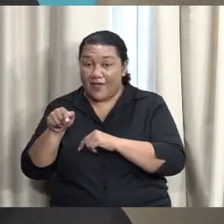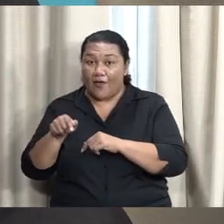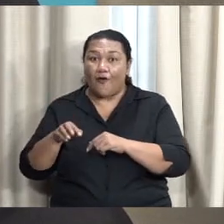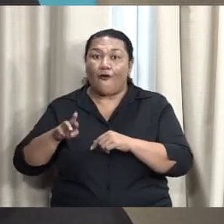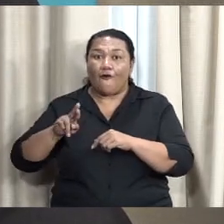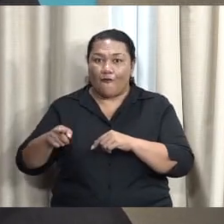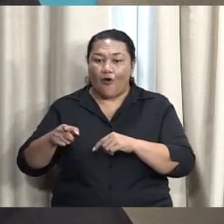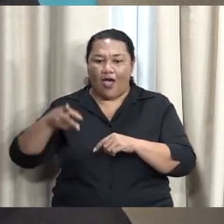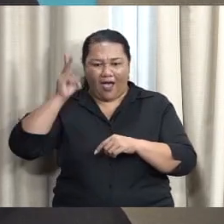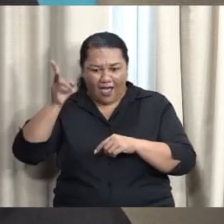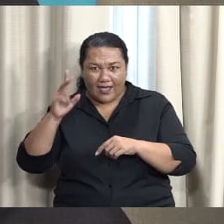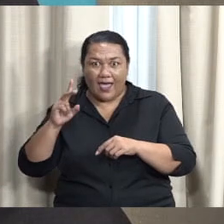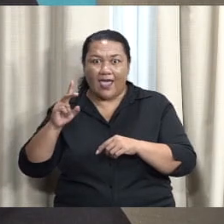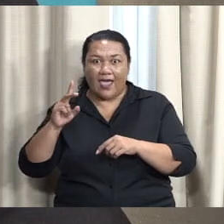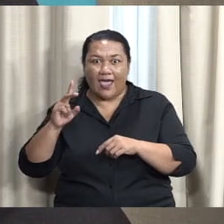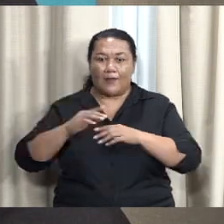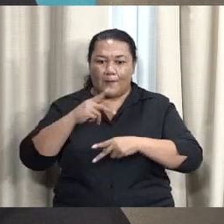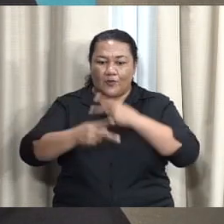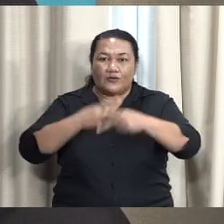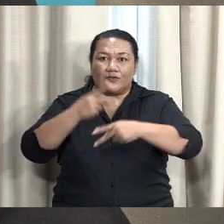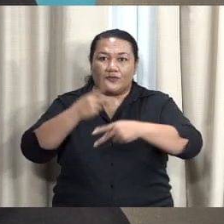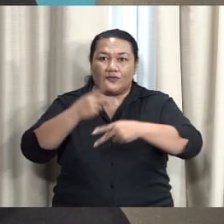funds within the current budget.